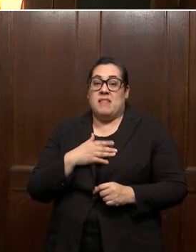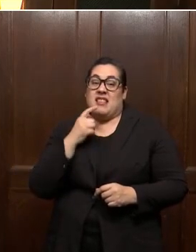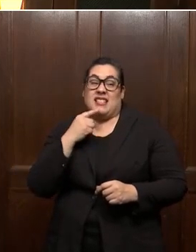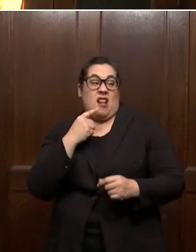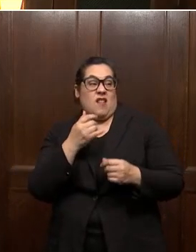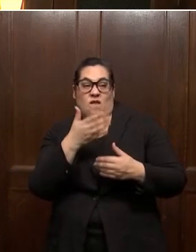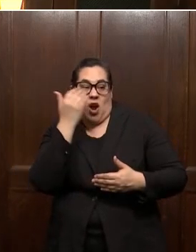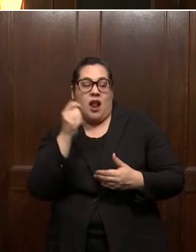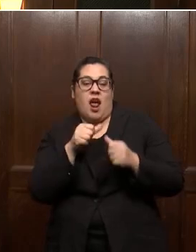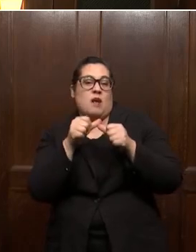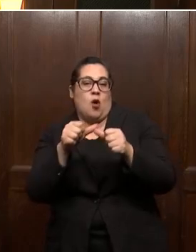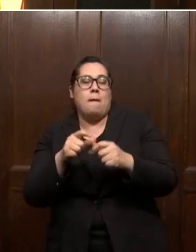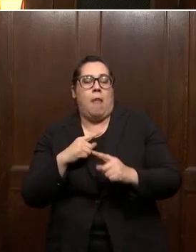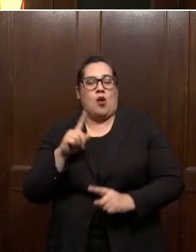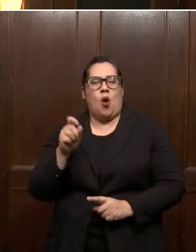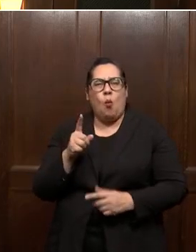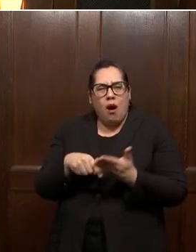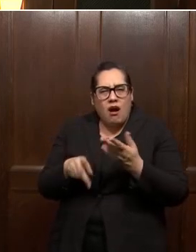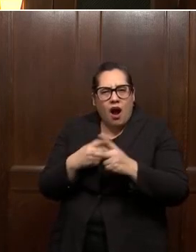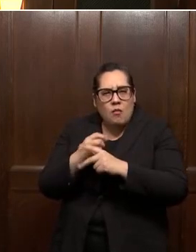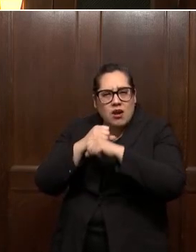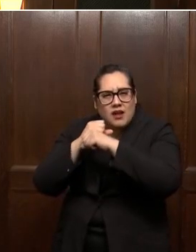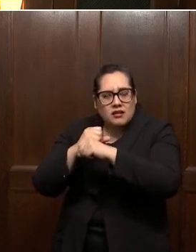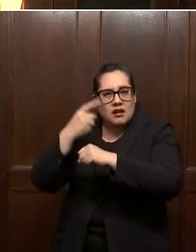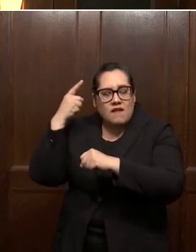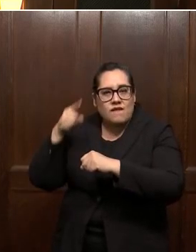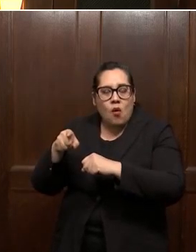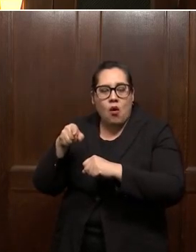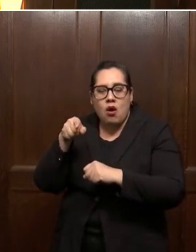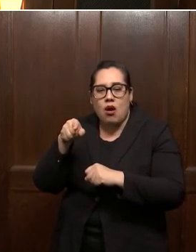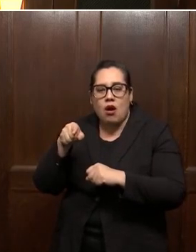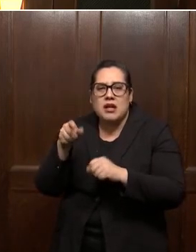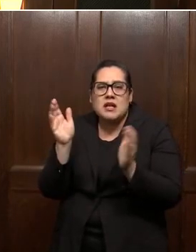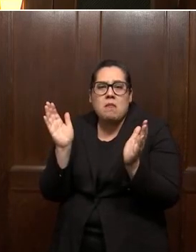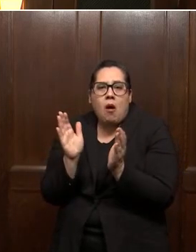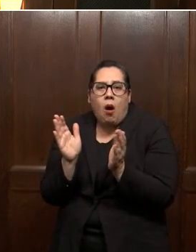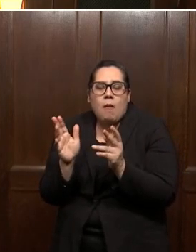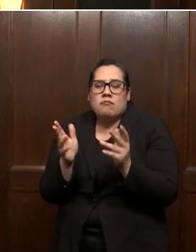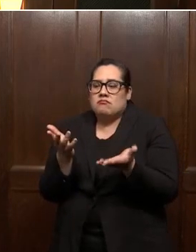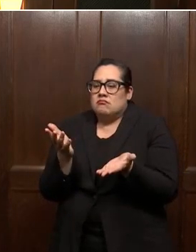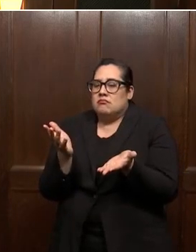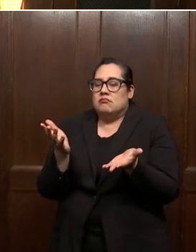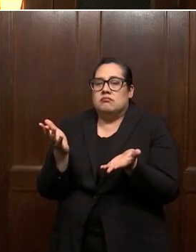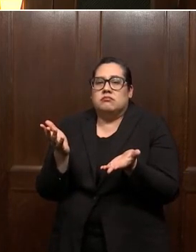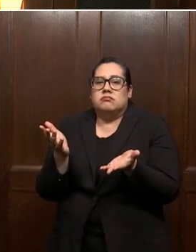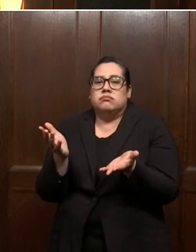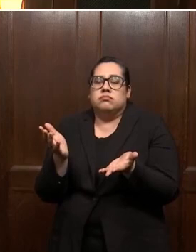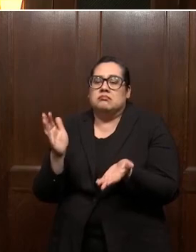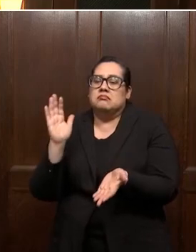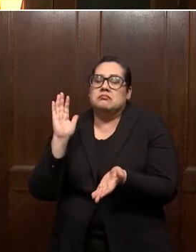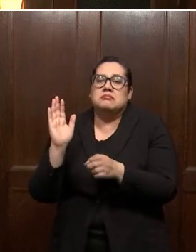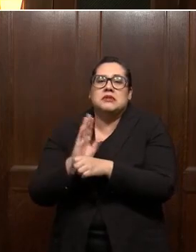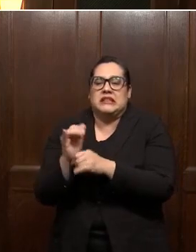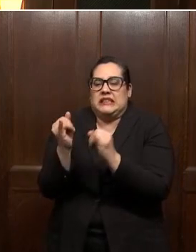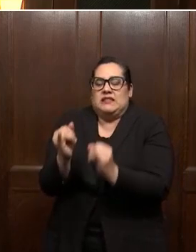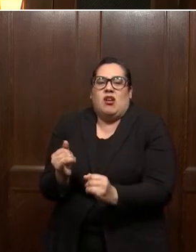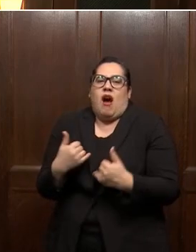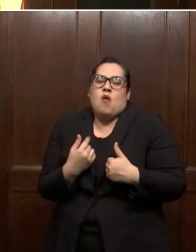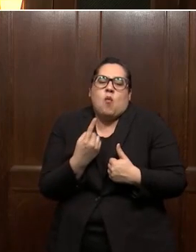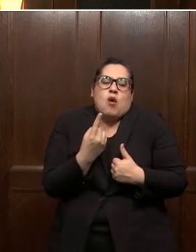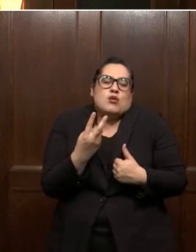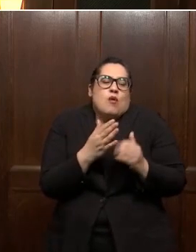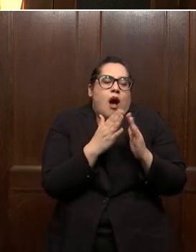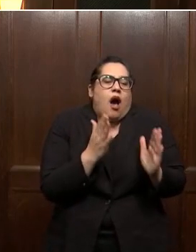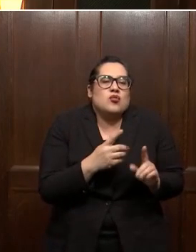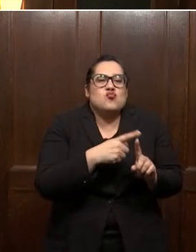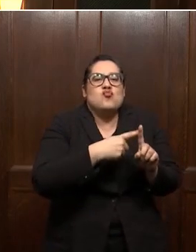to you, what kind of protection there are for the small people, the small individual who has